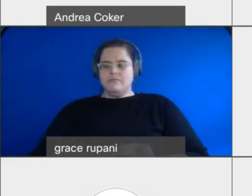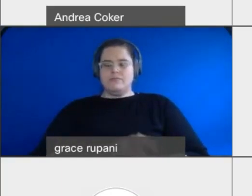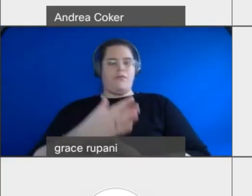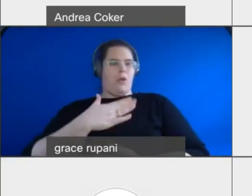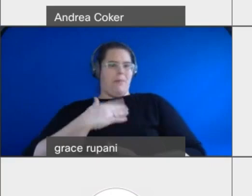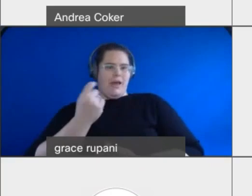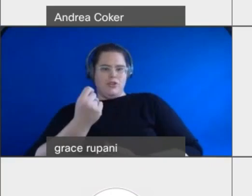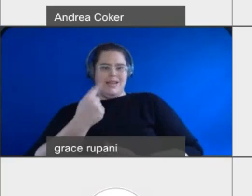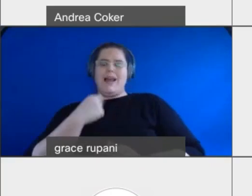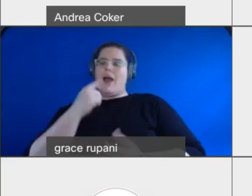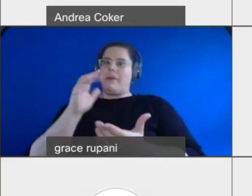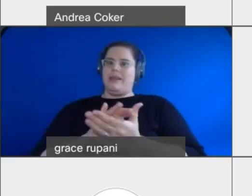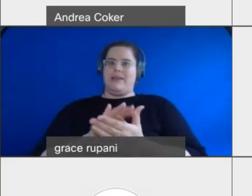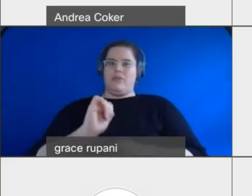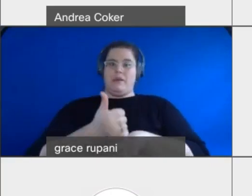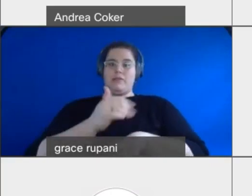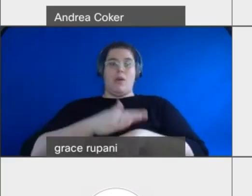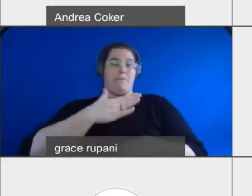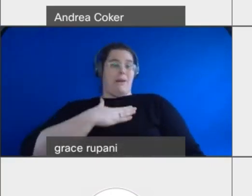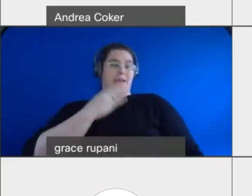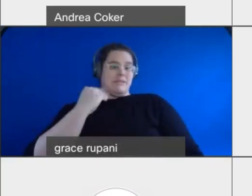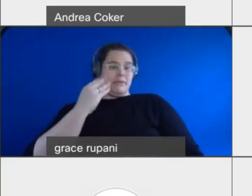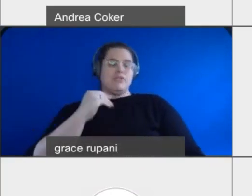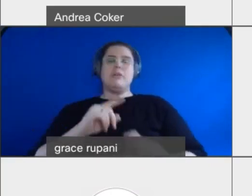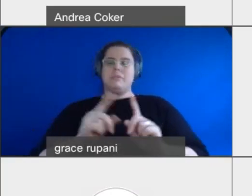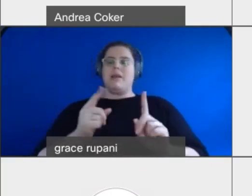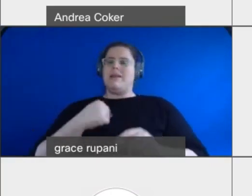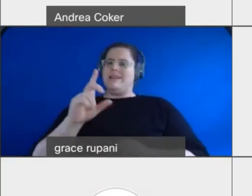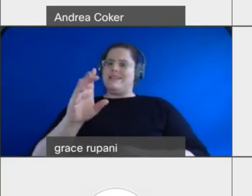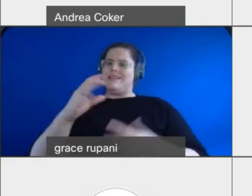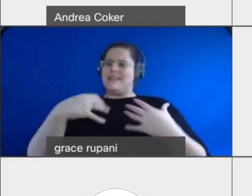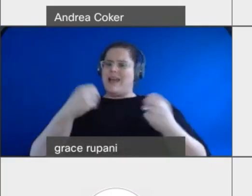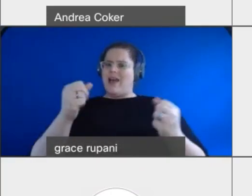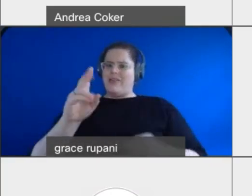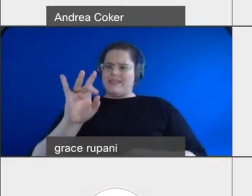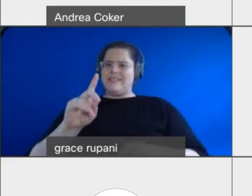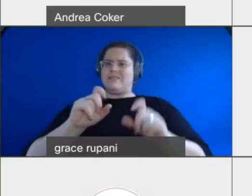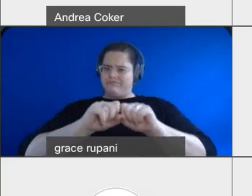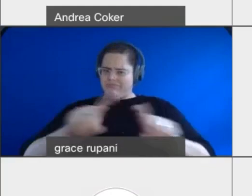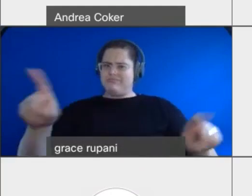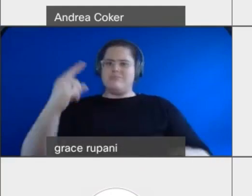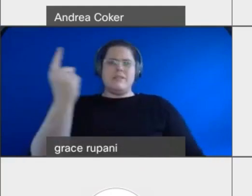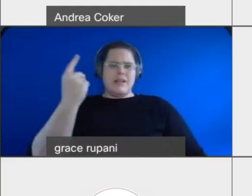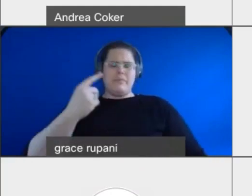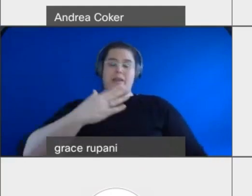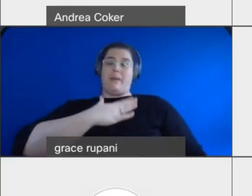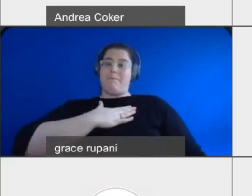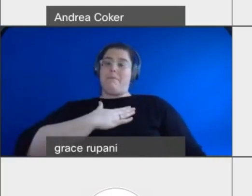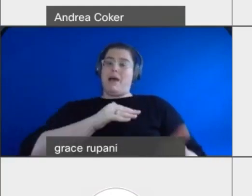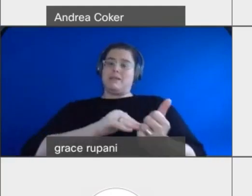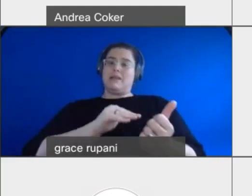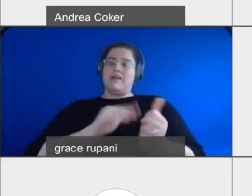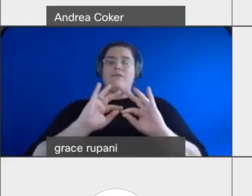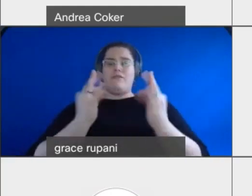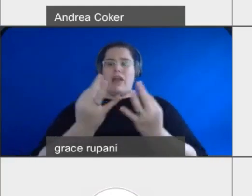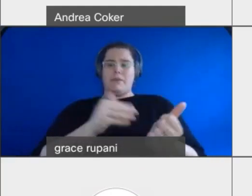very anecdotal, but I know that DC Health has put something out and that my own primary care physician has been in touch with them.